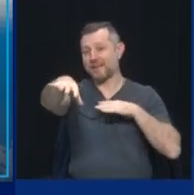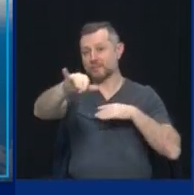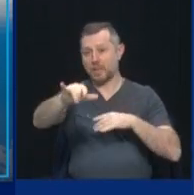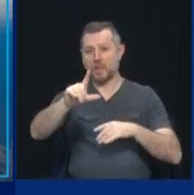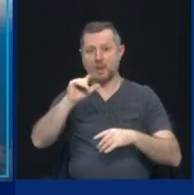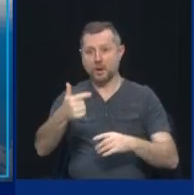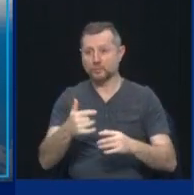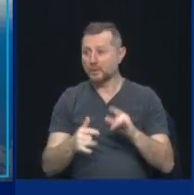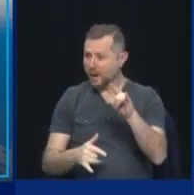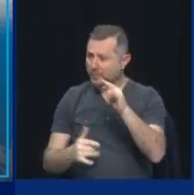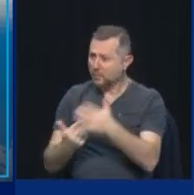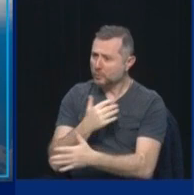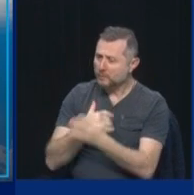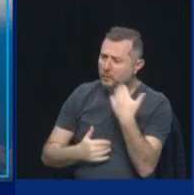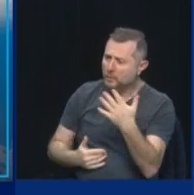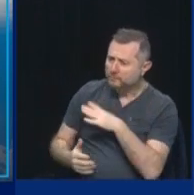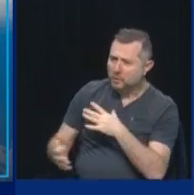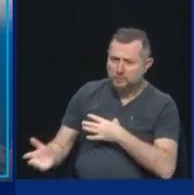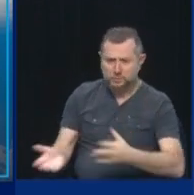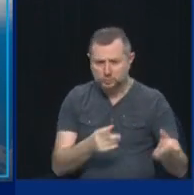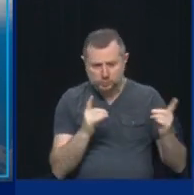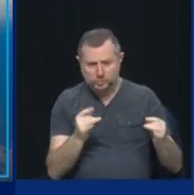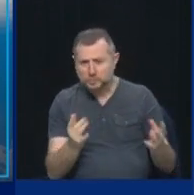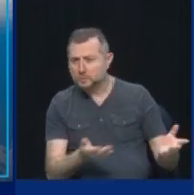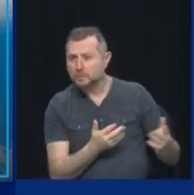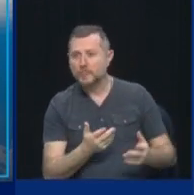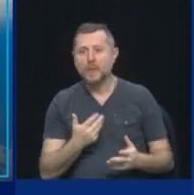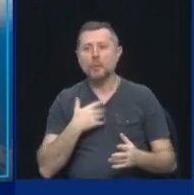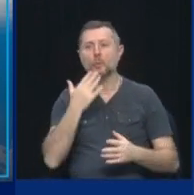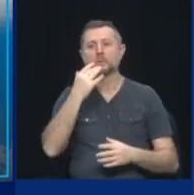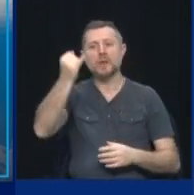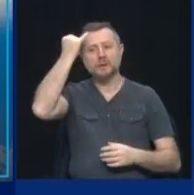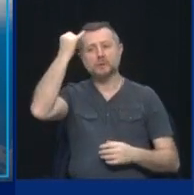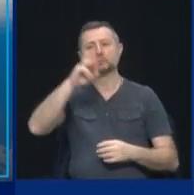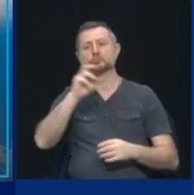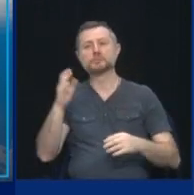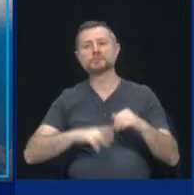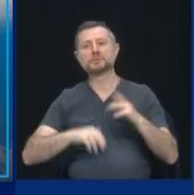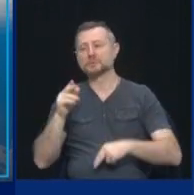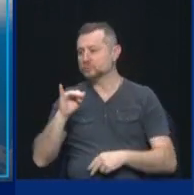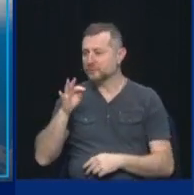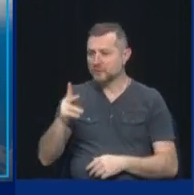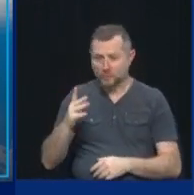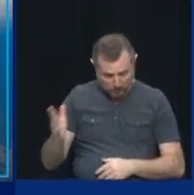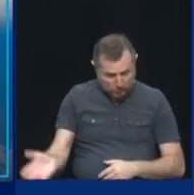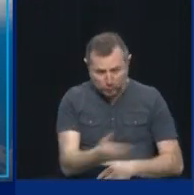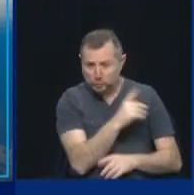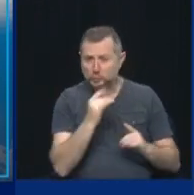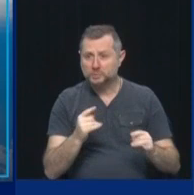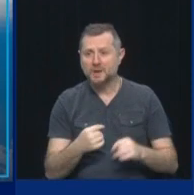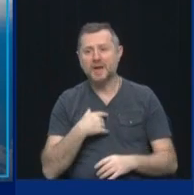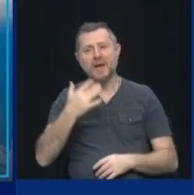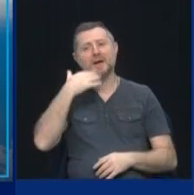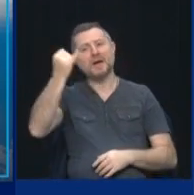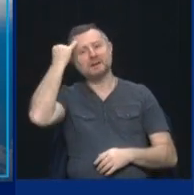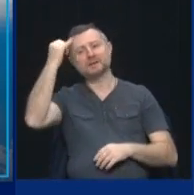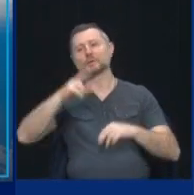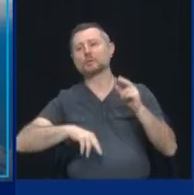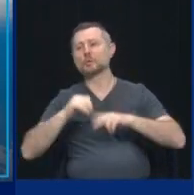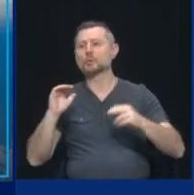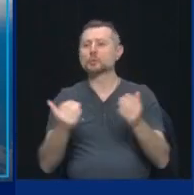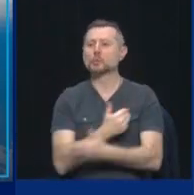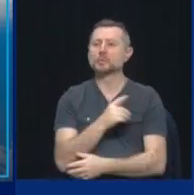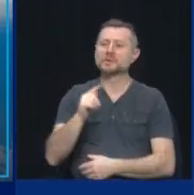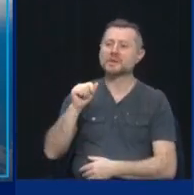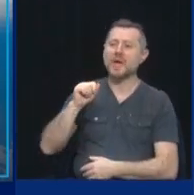do it. I have a great idea. Let's rebuild JFK. Good, now do it. I have a great idea. Let's build a new Tappan Zee Bridge.